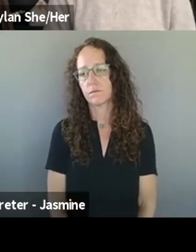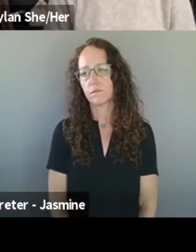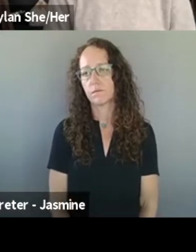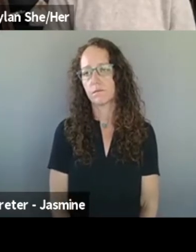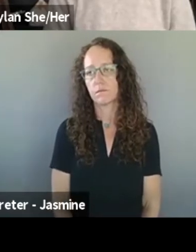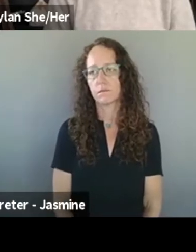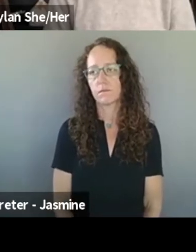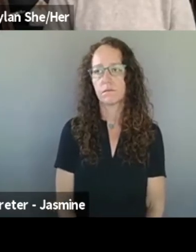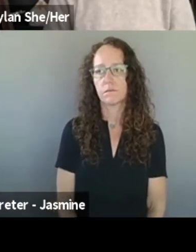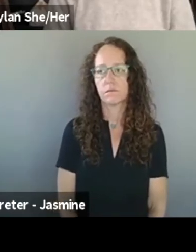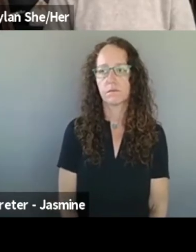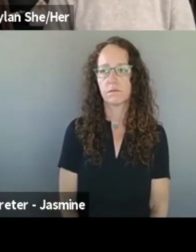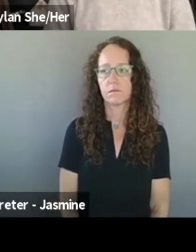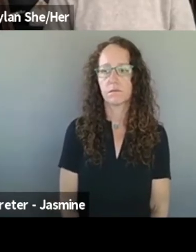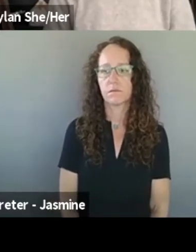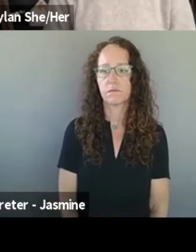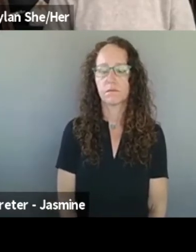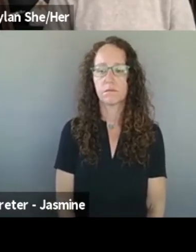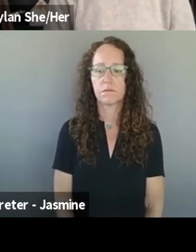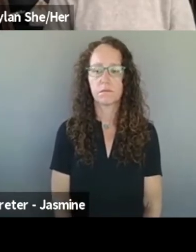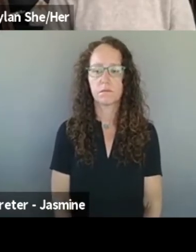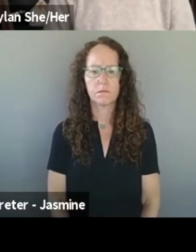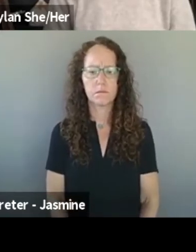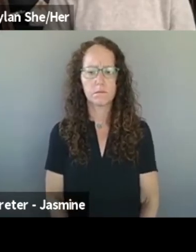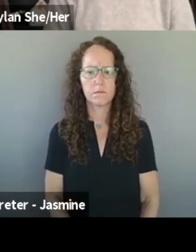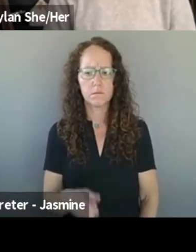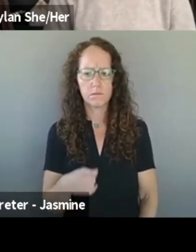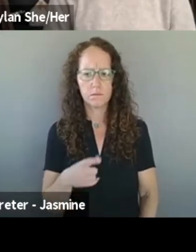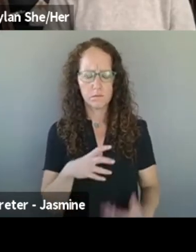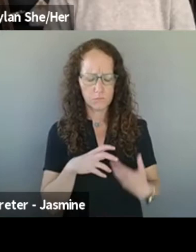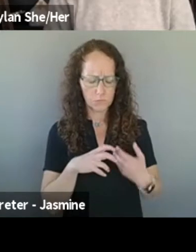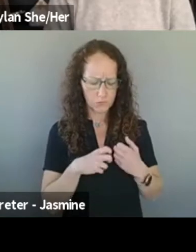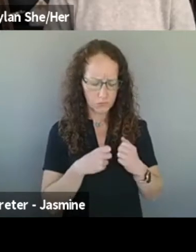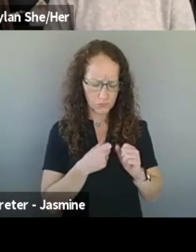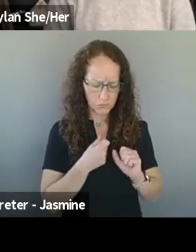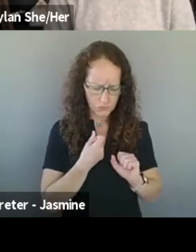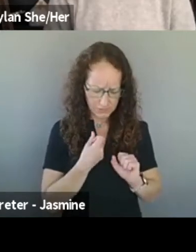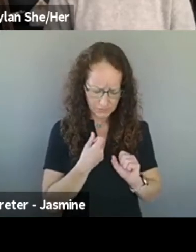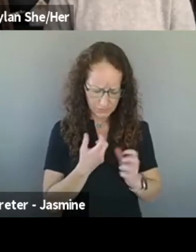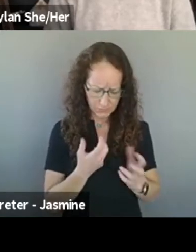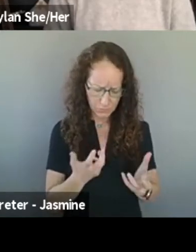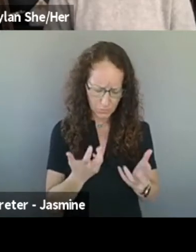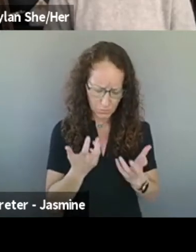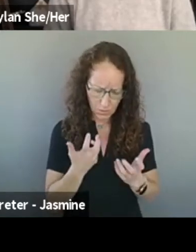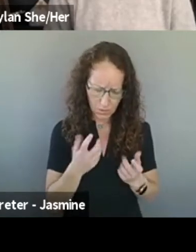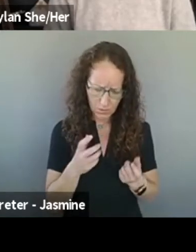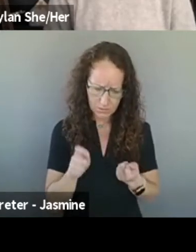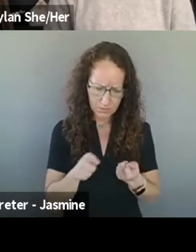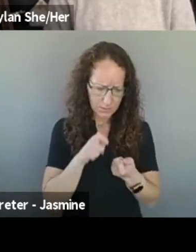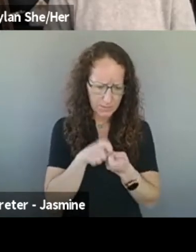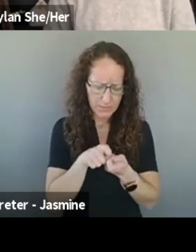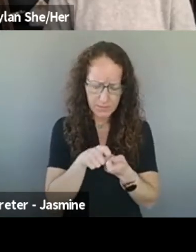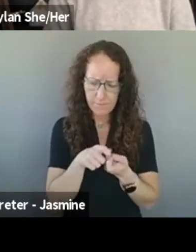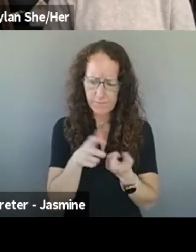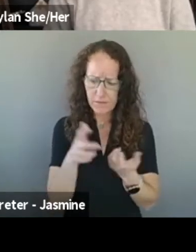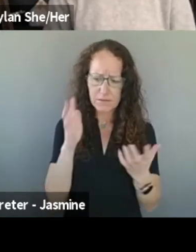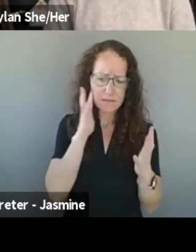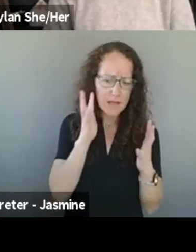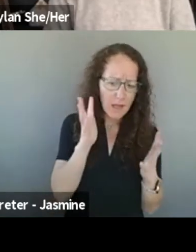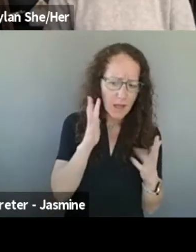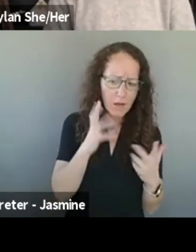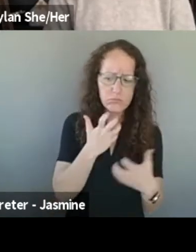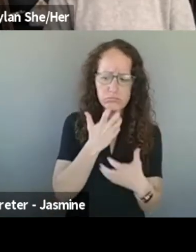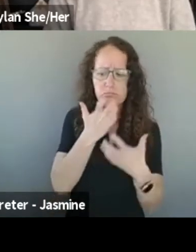there a sound or a movement that grief wants, that it begs of you?